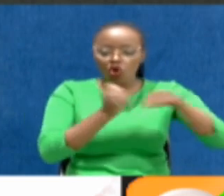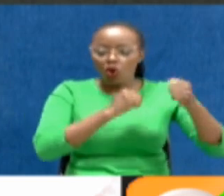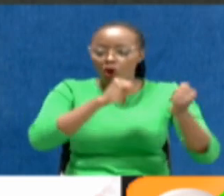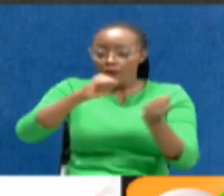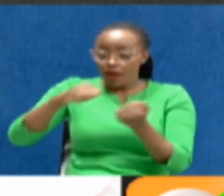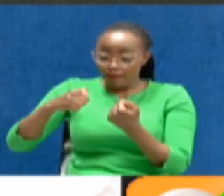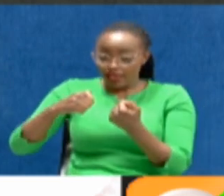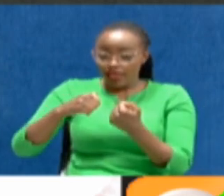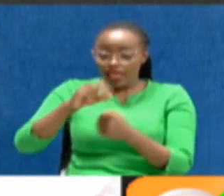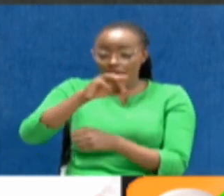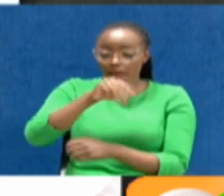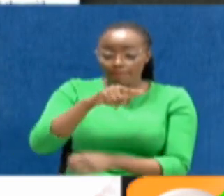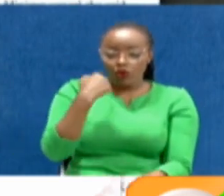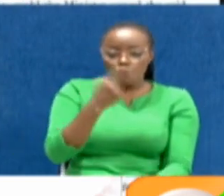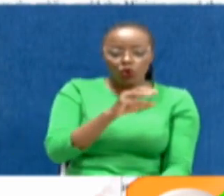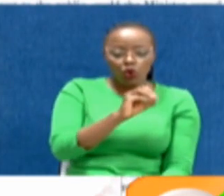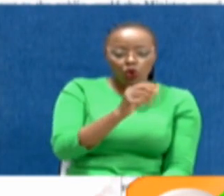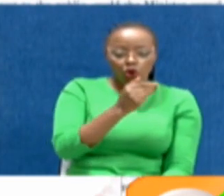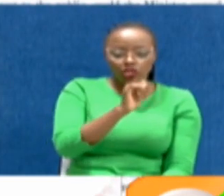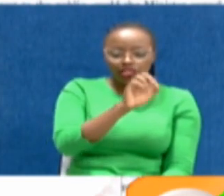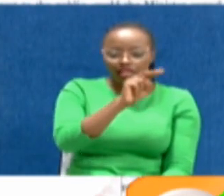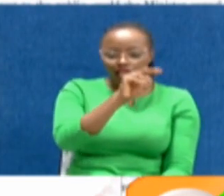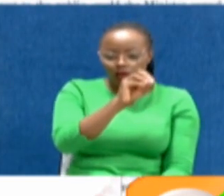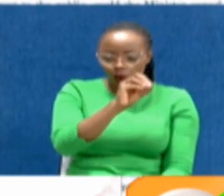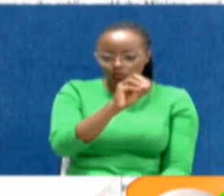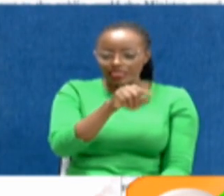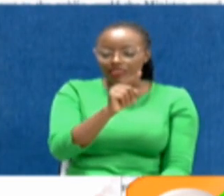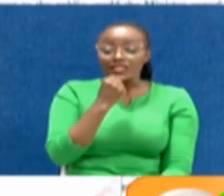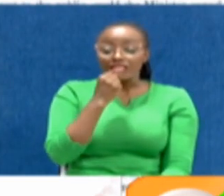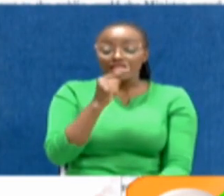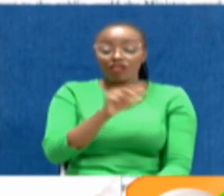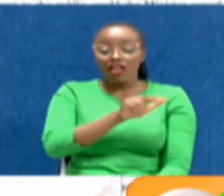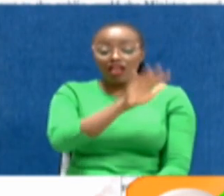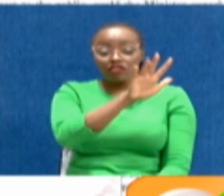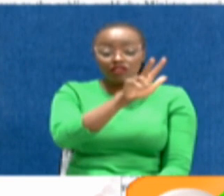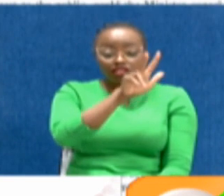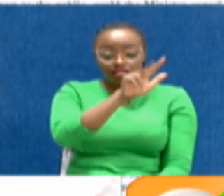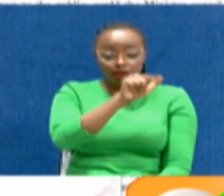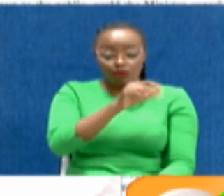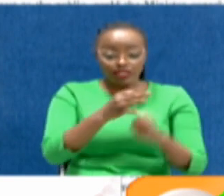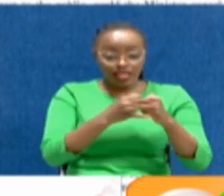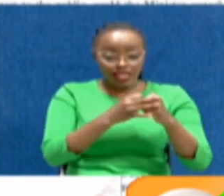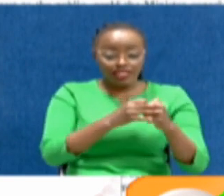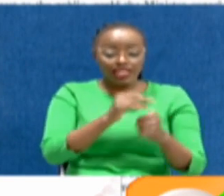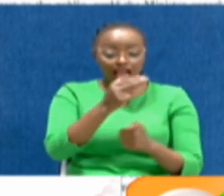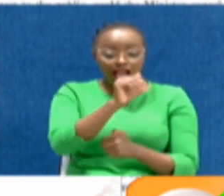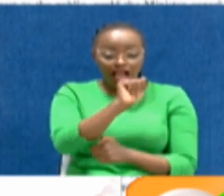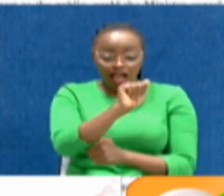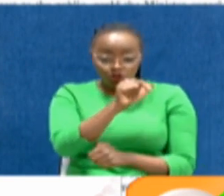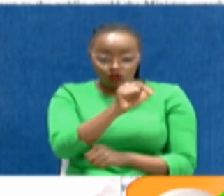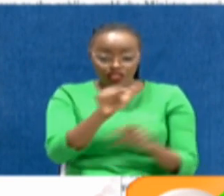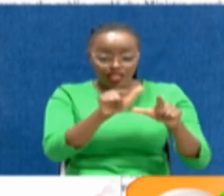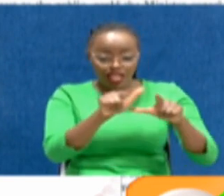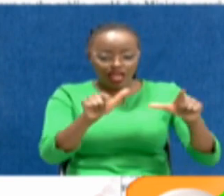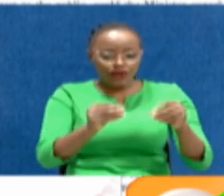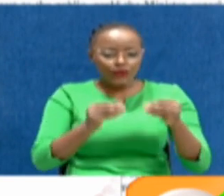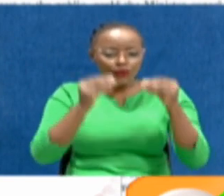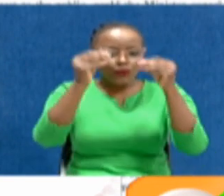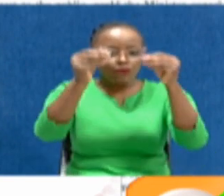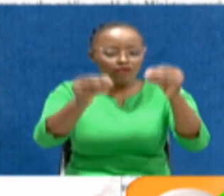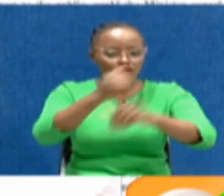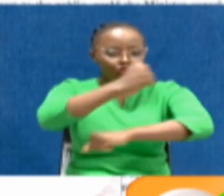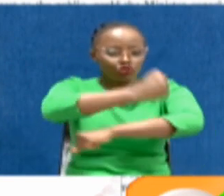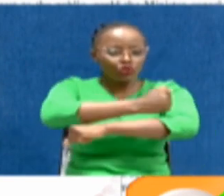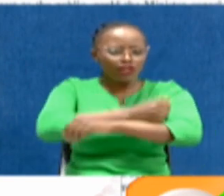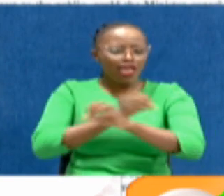MP Otieno Kajwang charged is the minister in order to tell the House that 53.68 hectares of land can be given to a